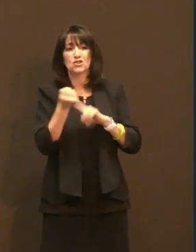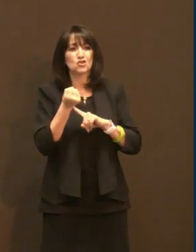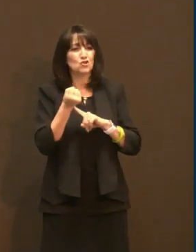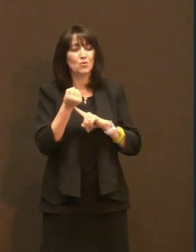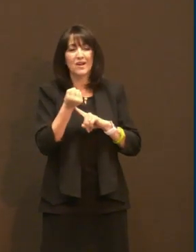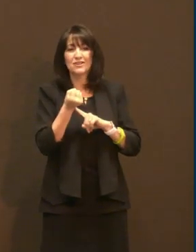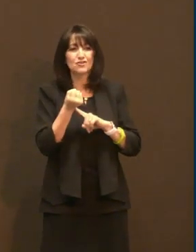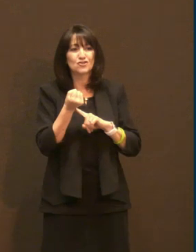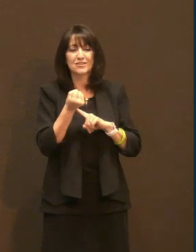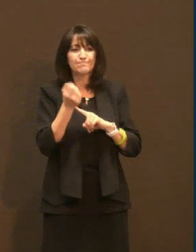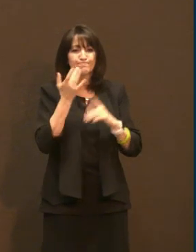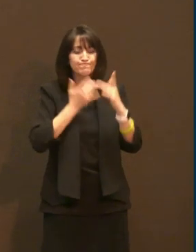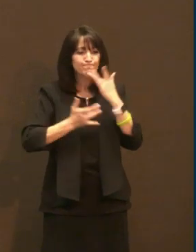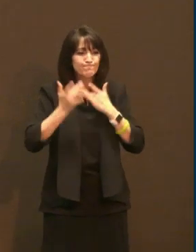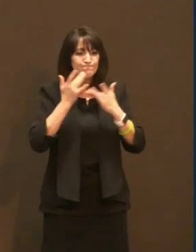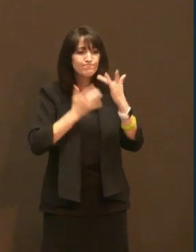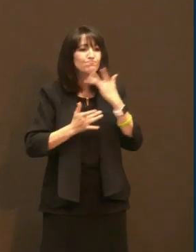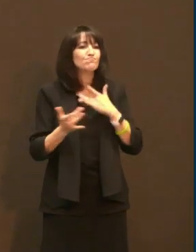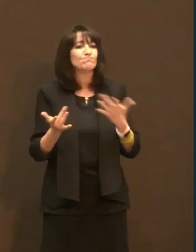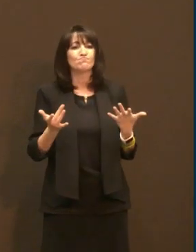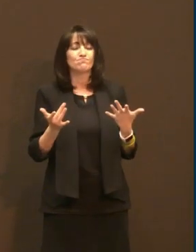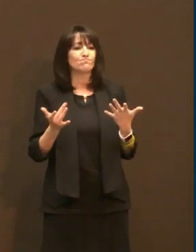and I understand that